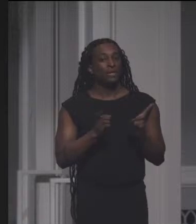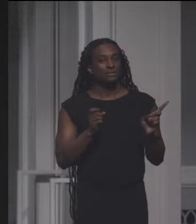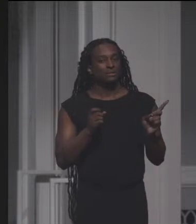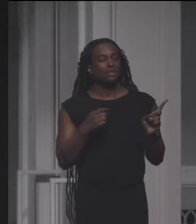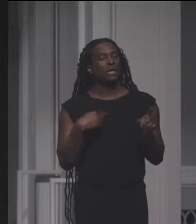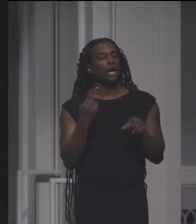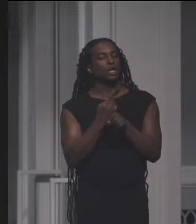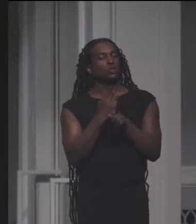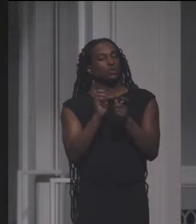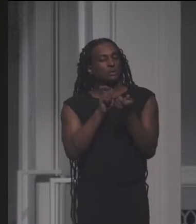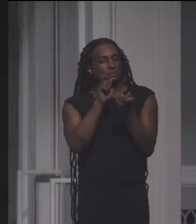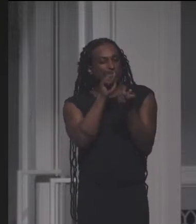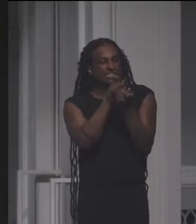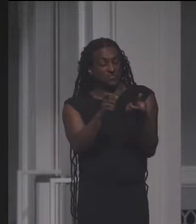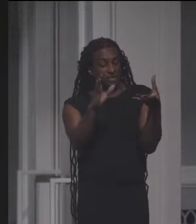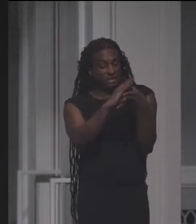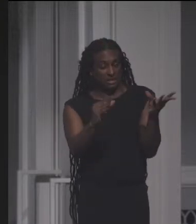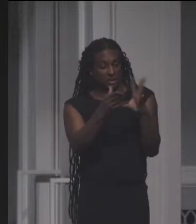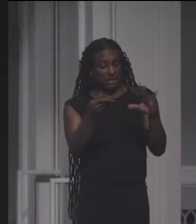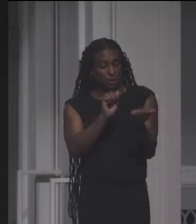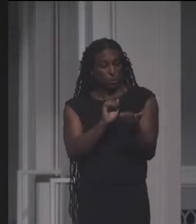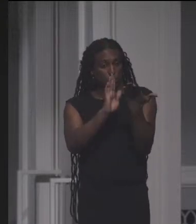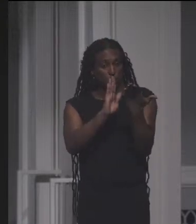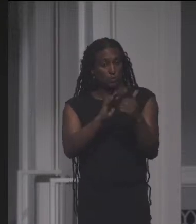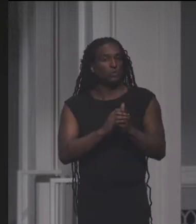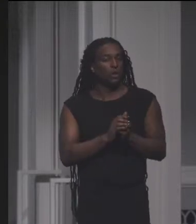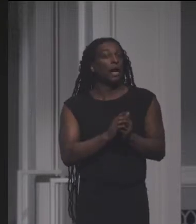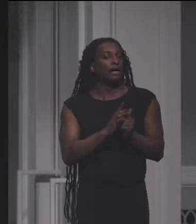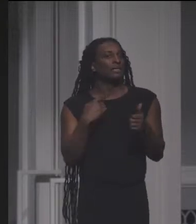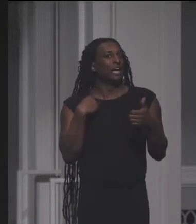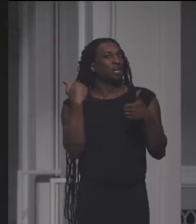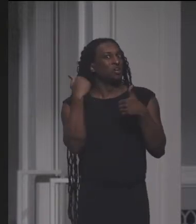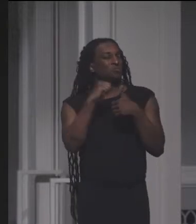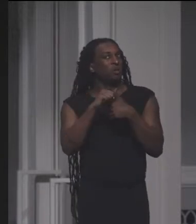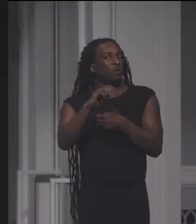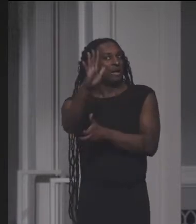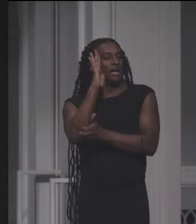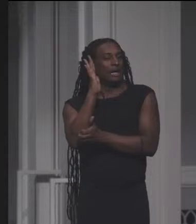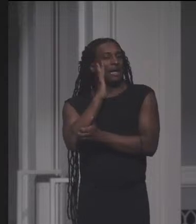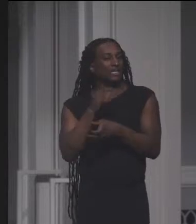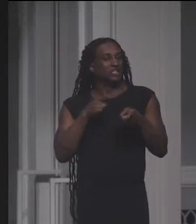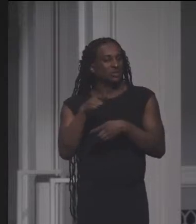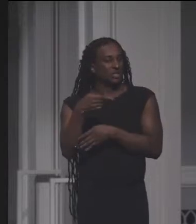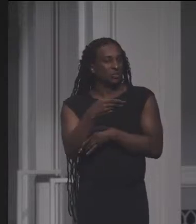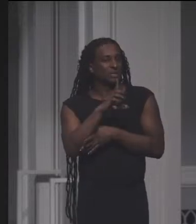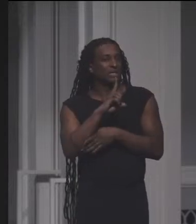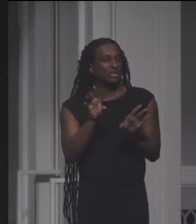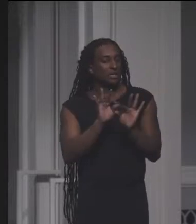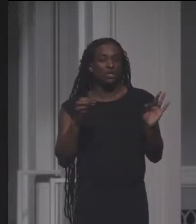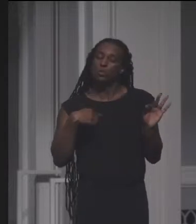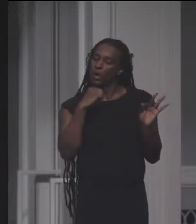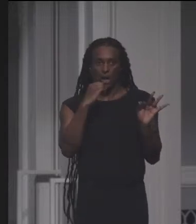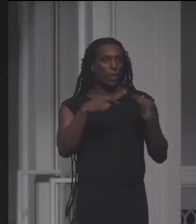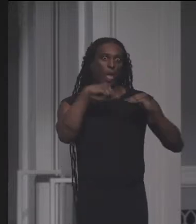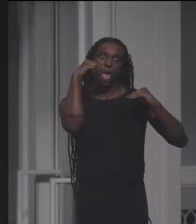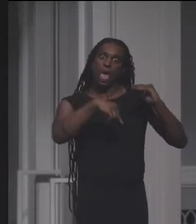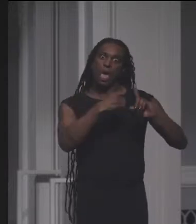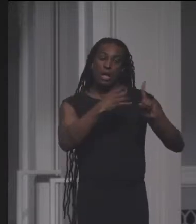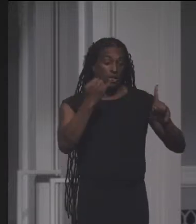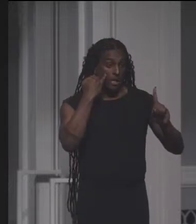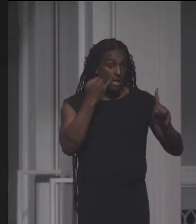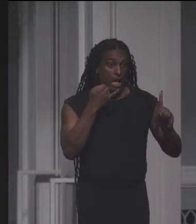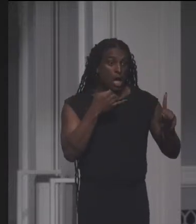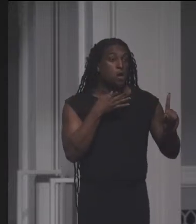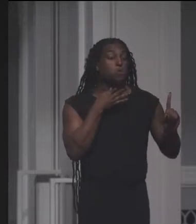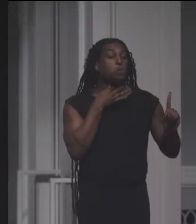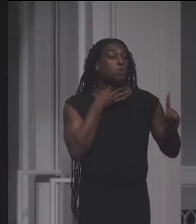particular narrative trick. Actually, this is what I wrote my whole PhD on, so I'm not going to go into massive detail. If you're interested in reading